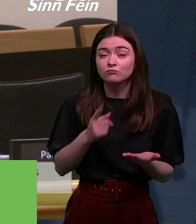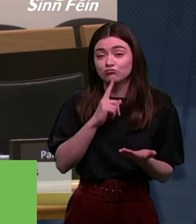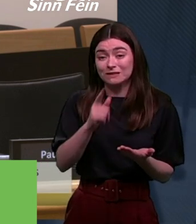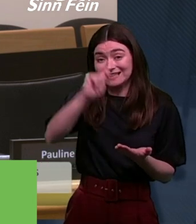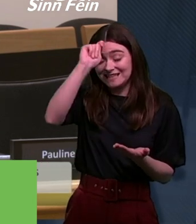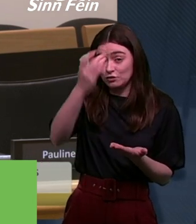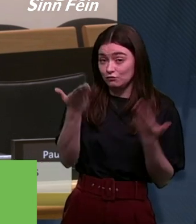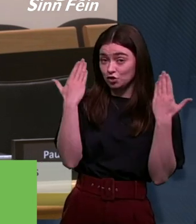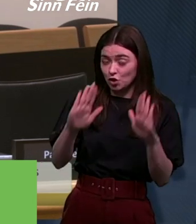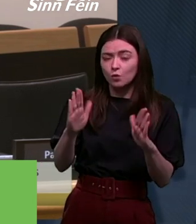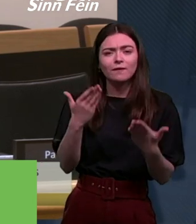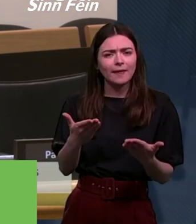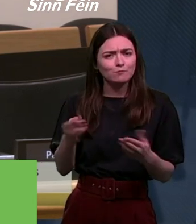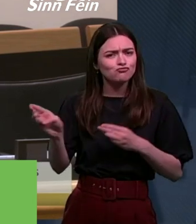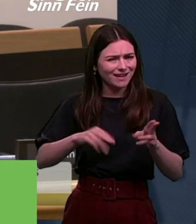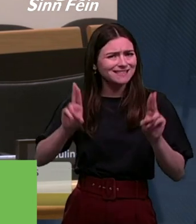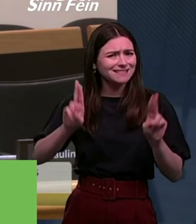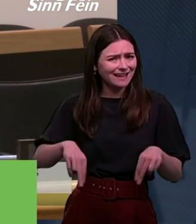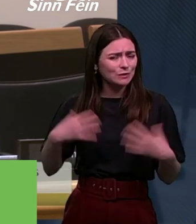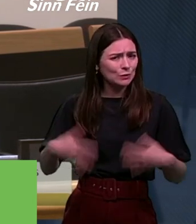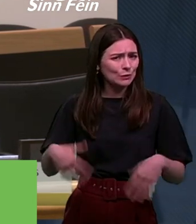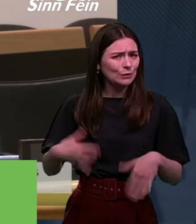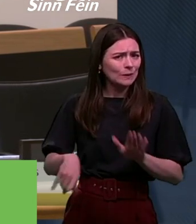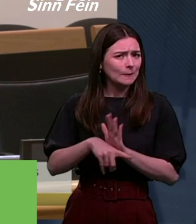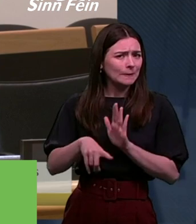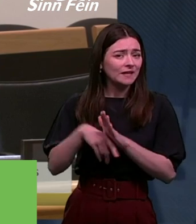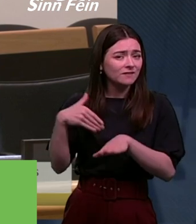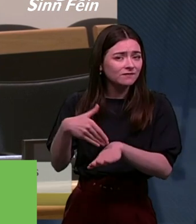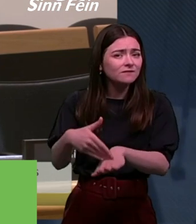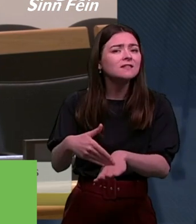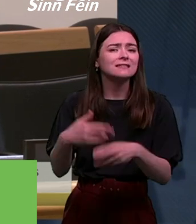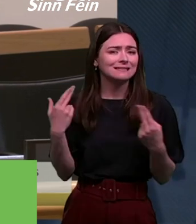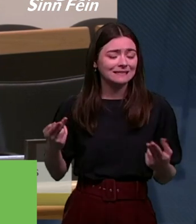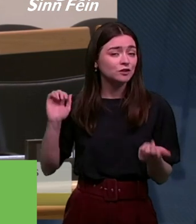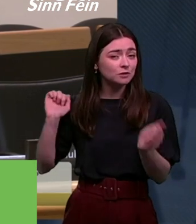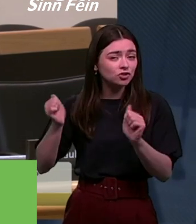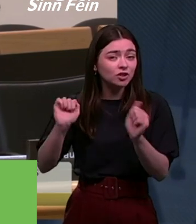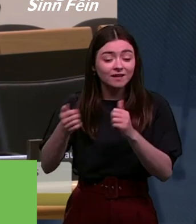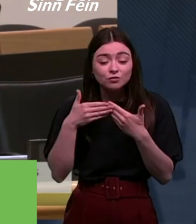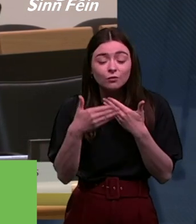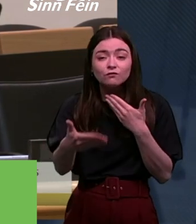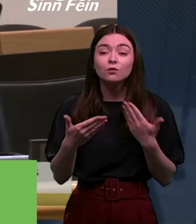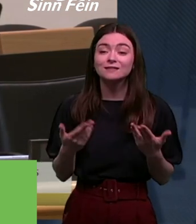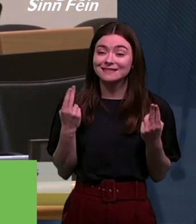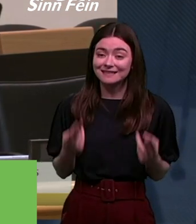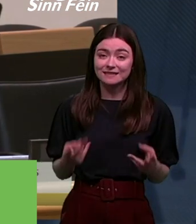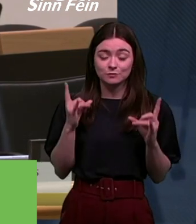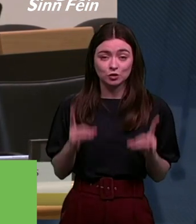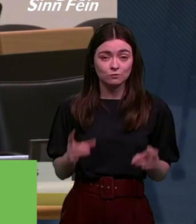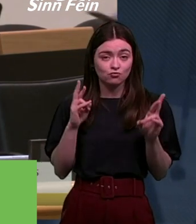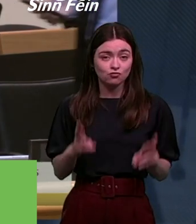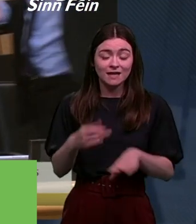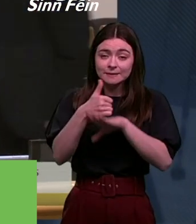you have indicated that the practice can be harmful, has been in the past, it has changed, it needs to be changed further, and it needs to be a human rights-based